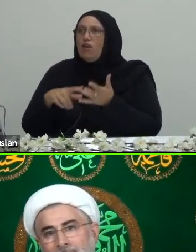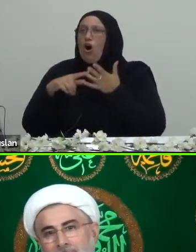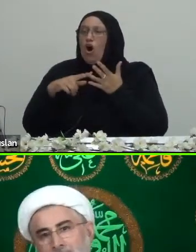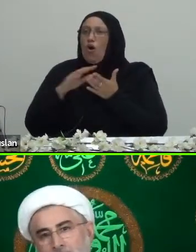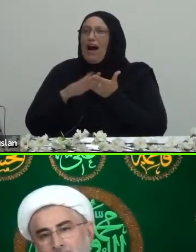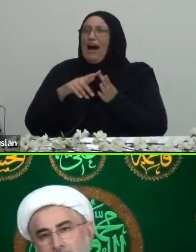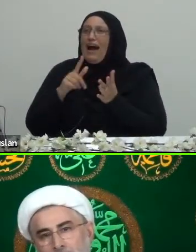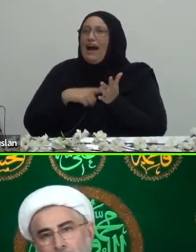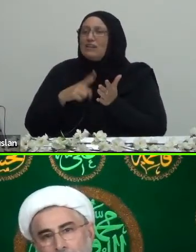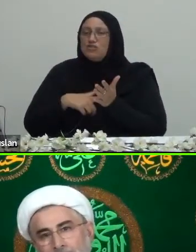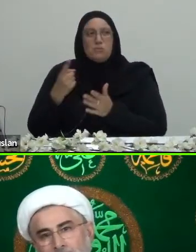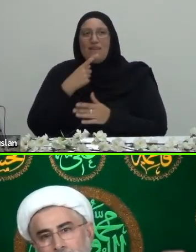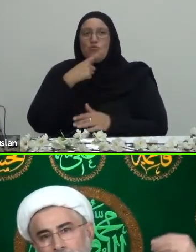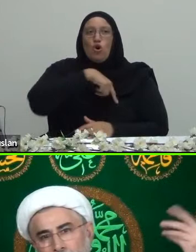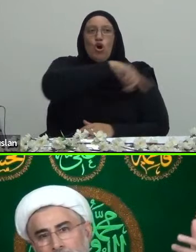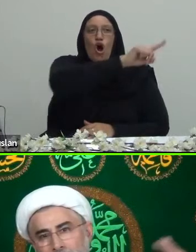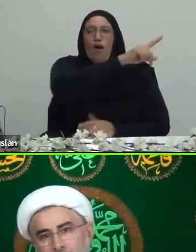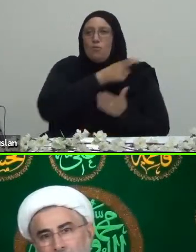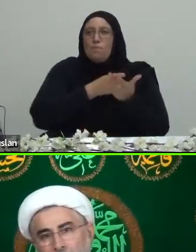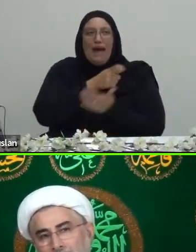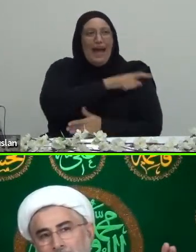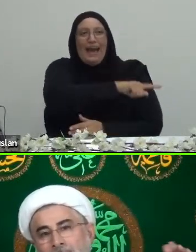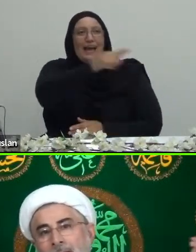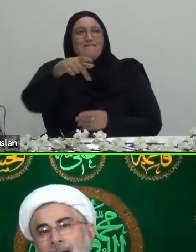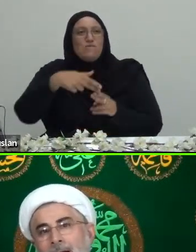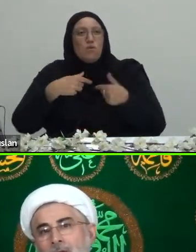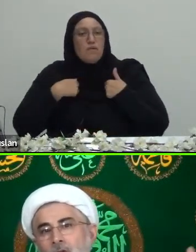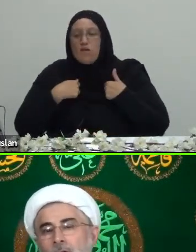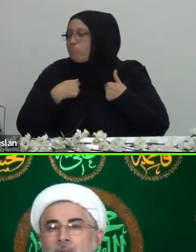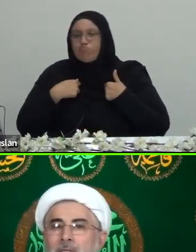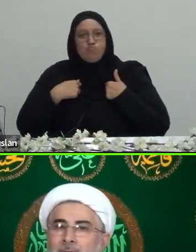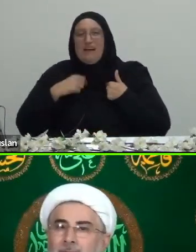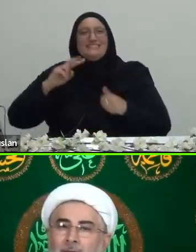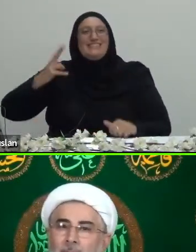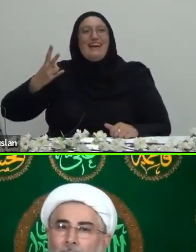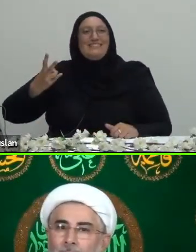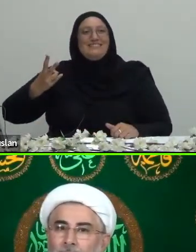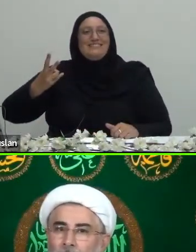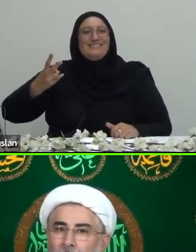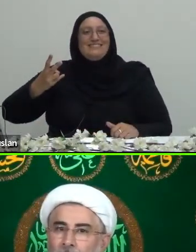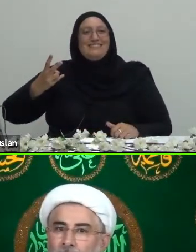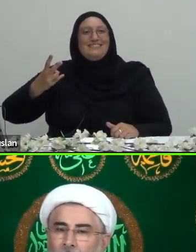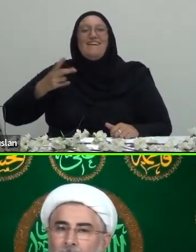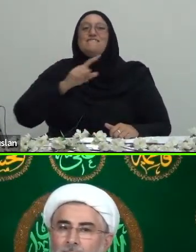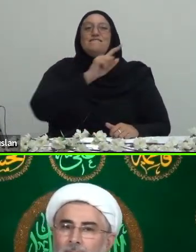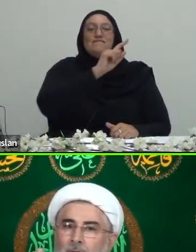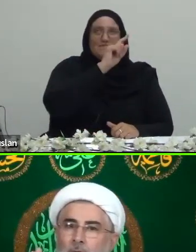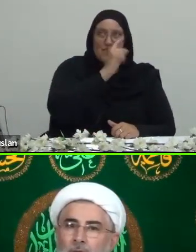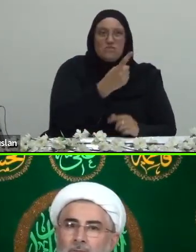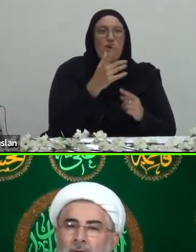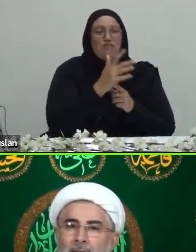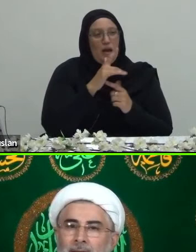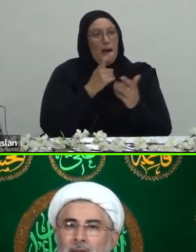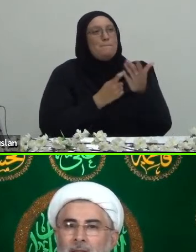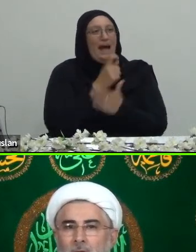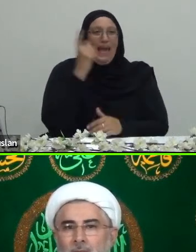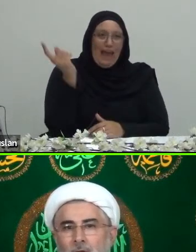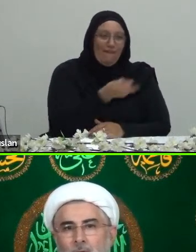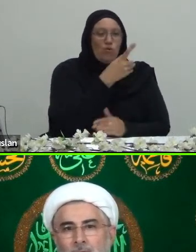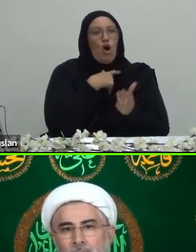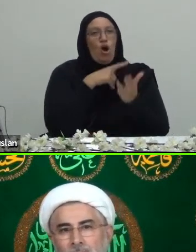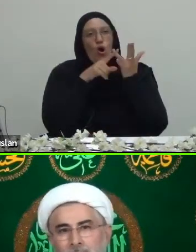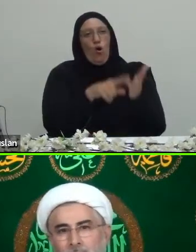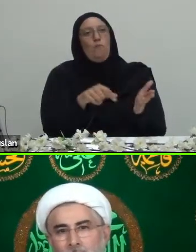that somebody has to be paid to do the Hajj on my behalf. Hajj comes the second priority. The first priority is to give the debts